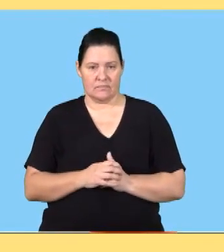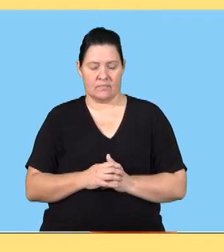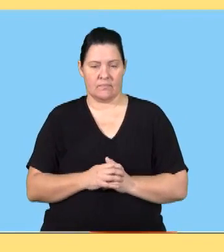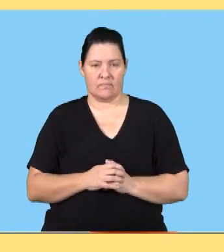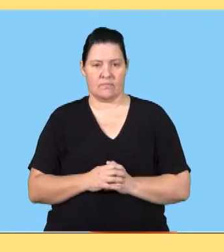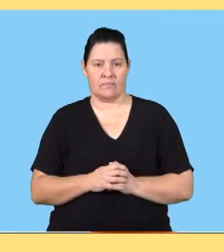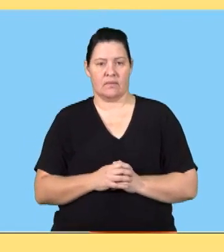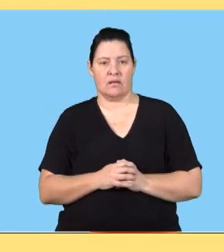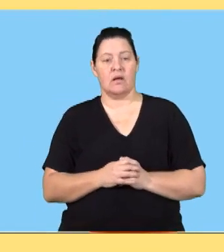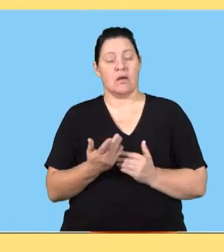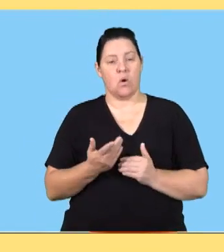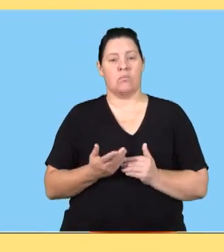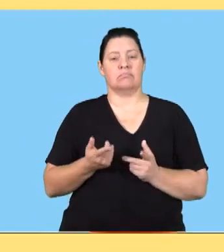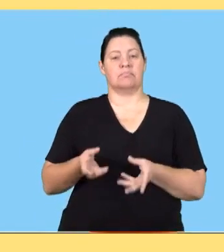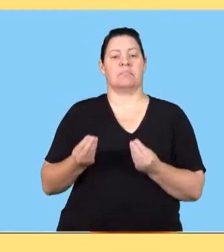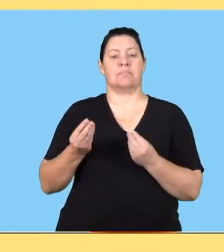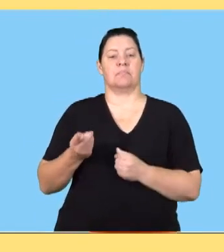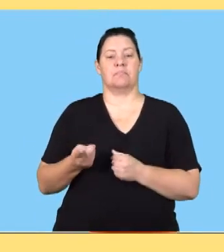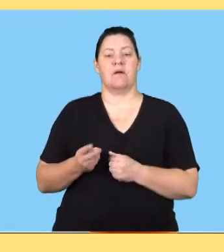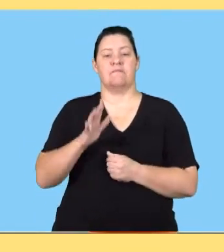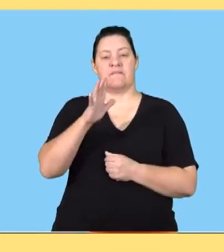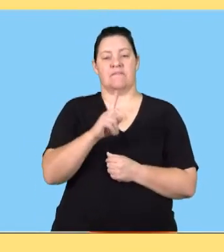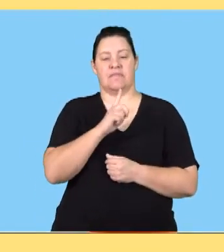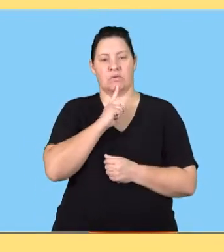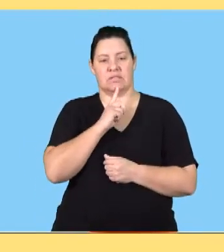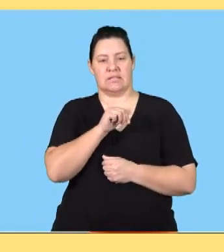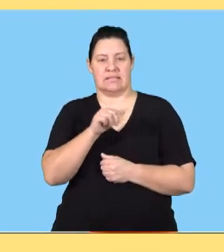minus 3,400, and you end up now with